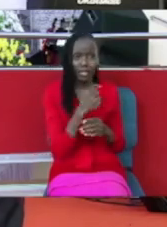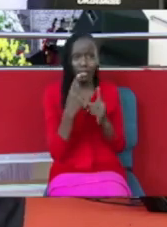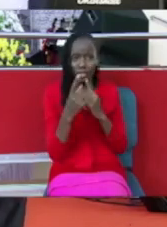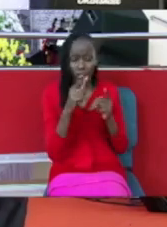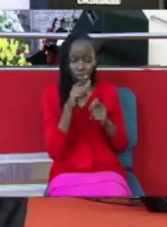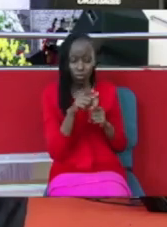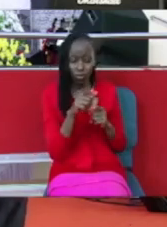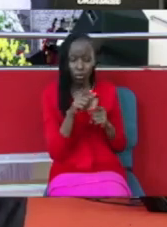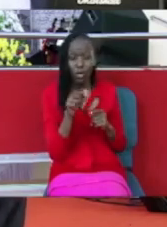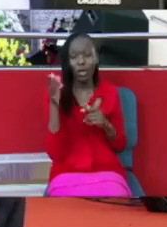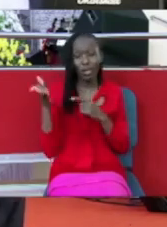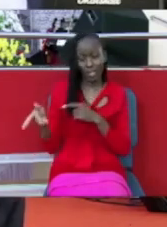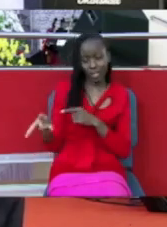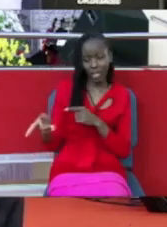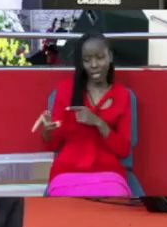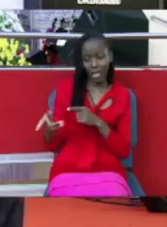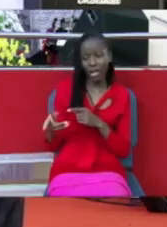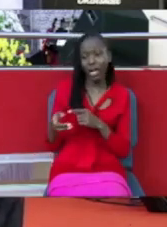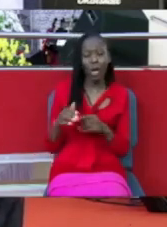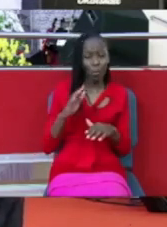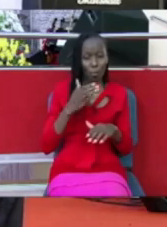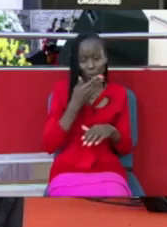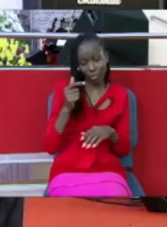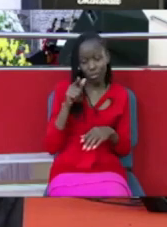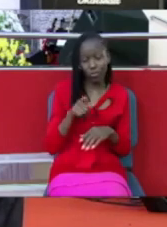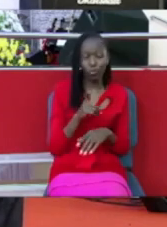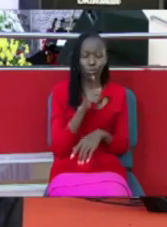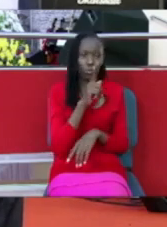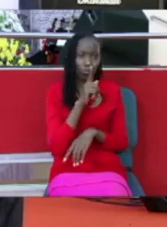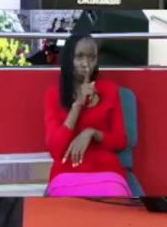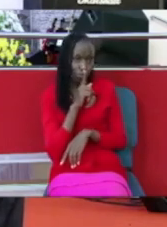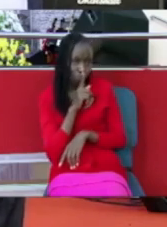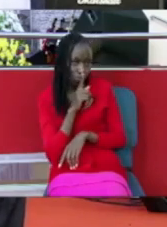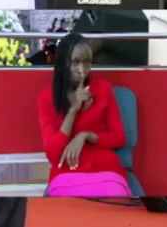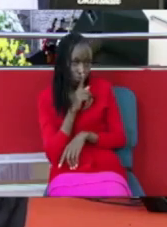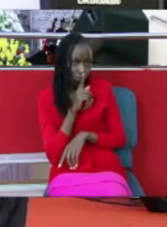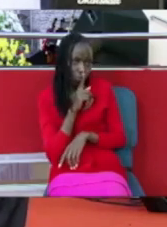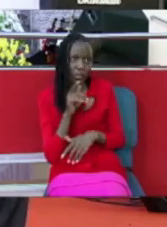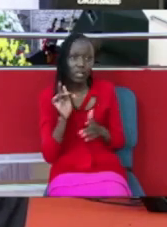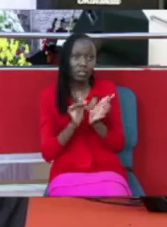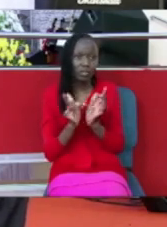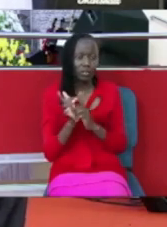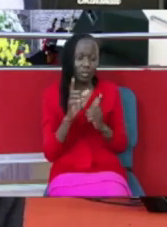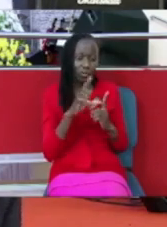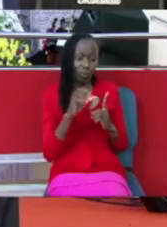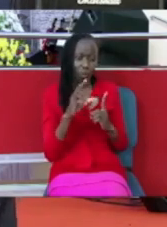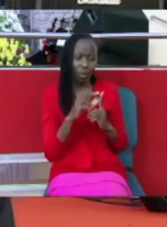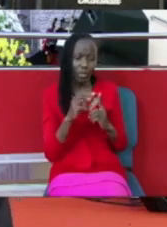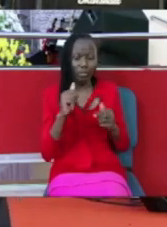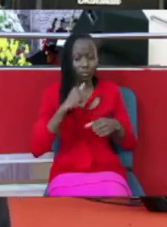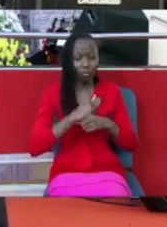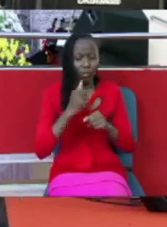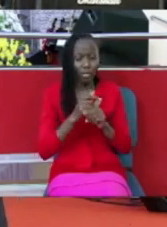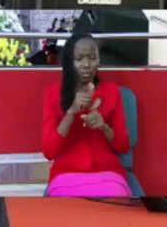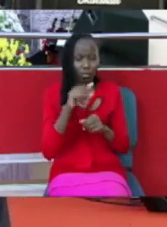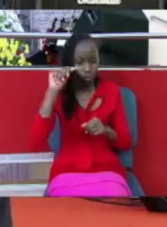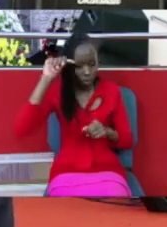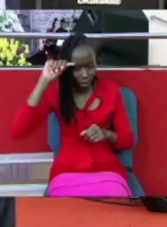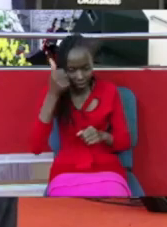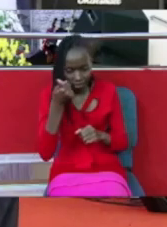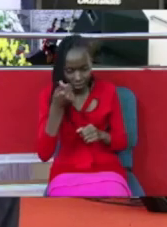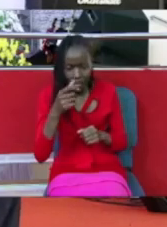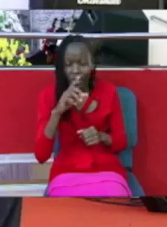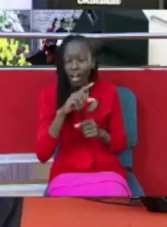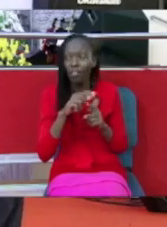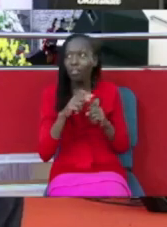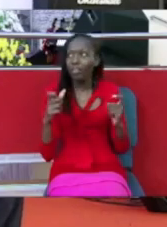more powerful when you are silent. Aha, wewe una nguvu zaidi. The word of God makes you wiser than your enemies. Neno la Bwana linakufanya mwenye hekima. Is it a wonder that Paul